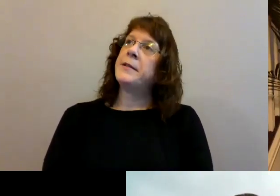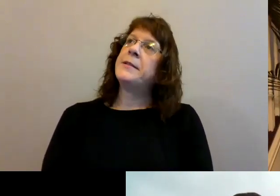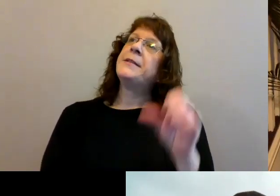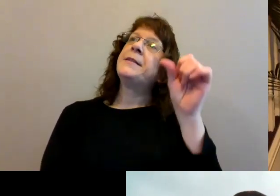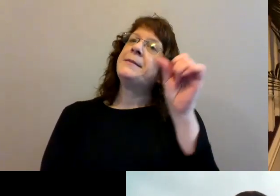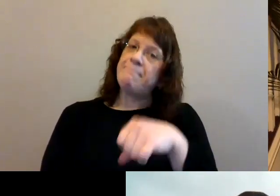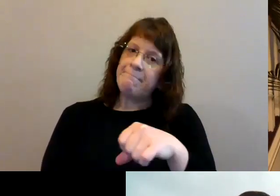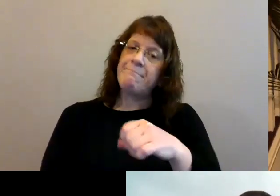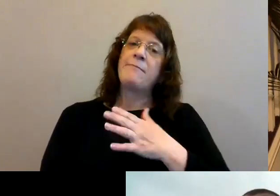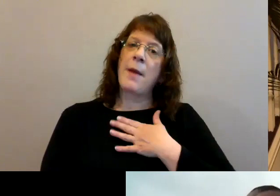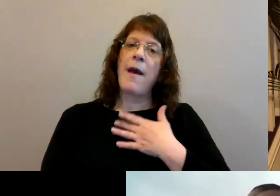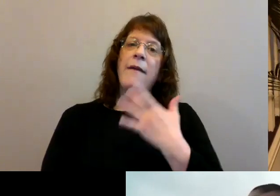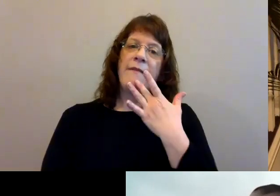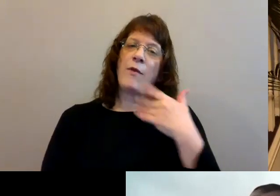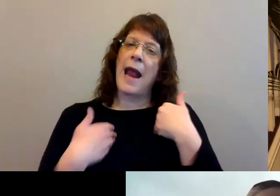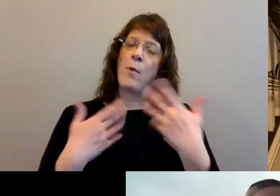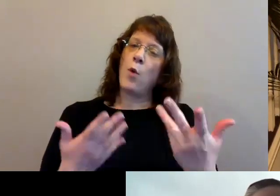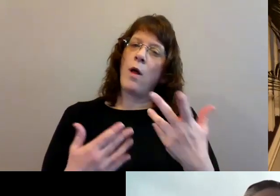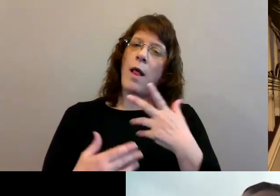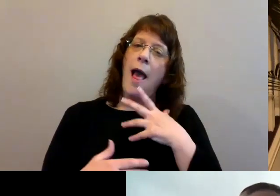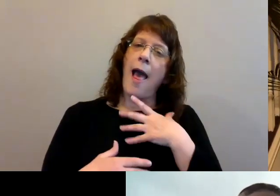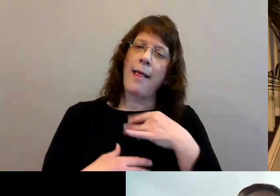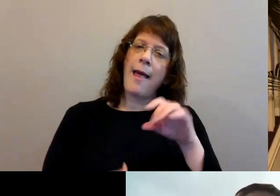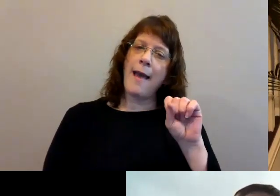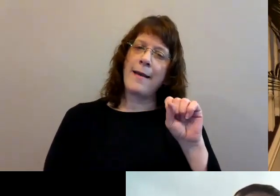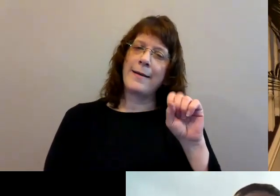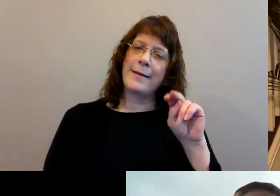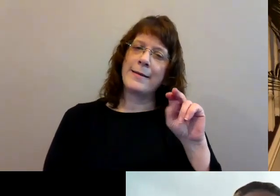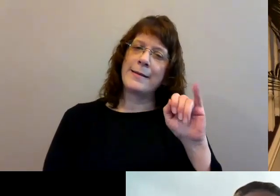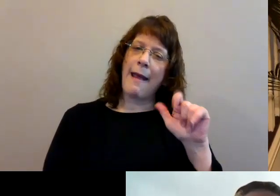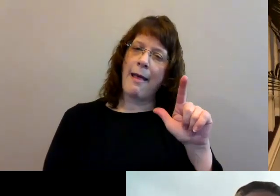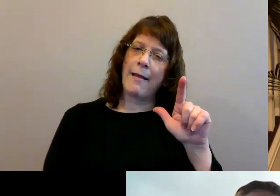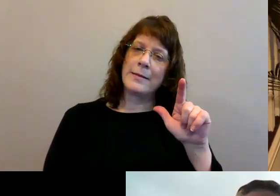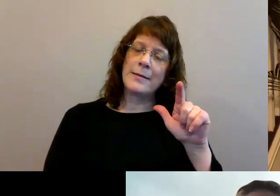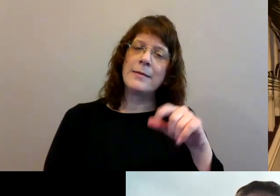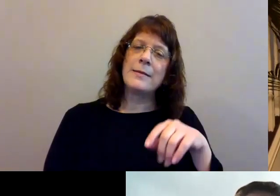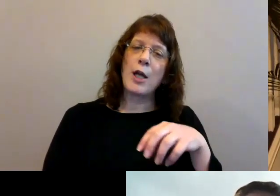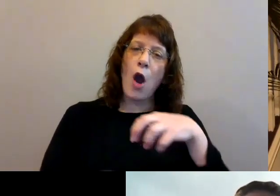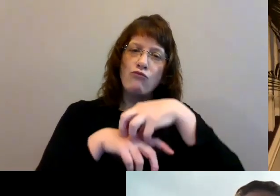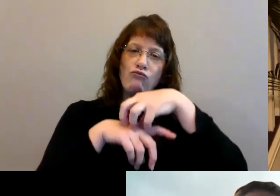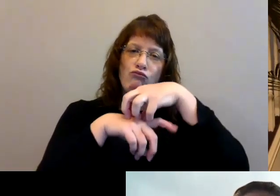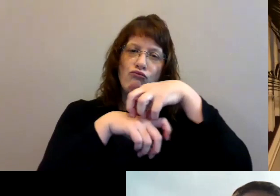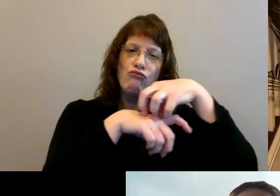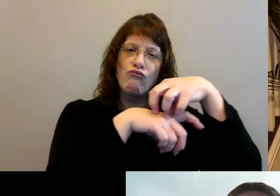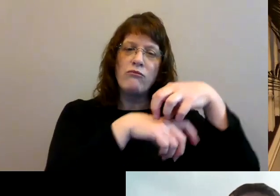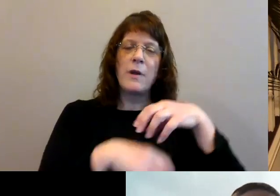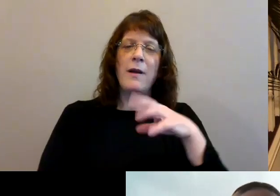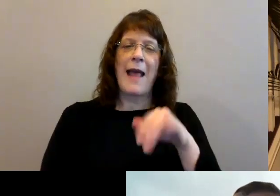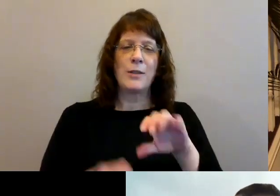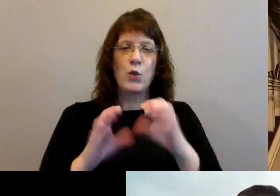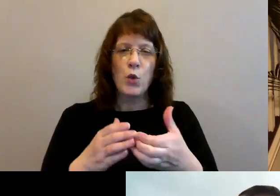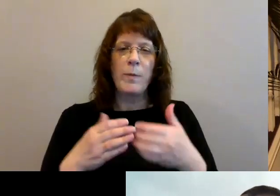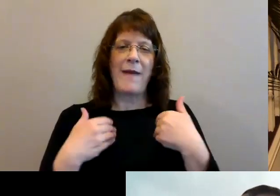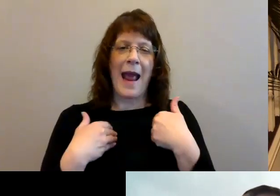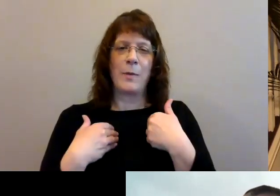Yes, my favorite animal. Well, so I like snails, but like the snails are the group of animals or organisms I